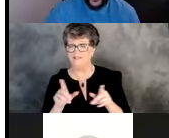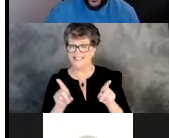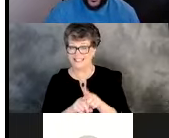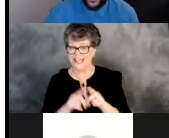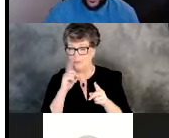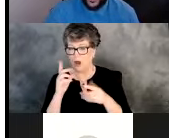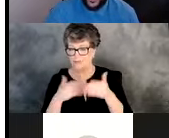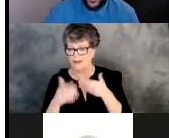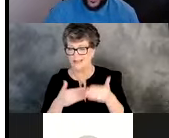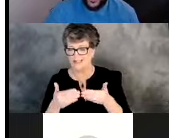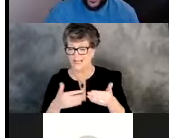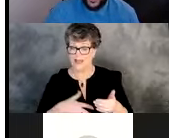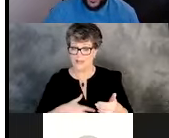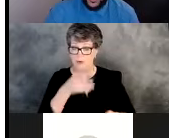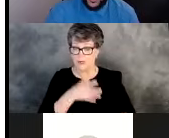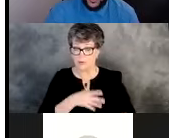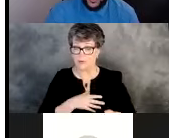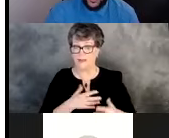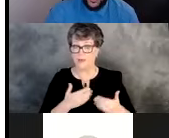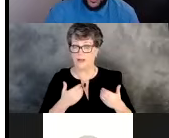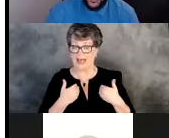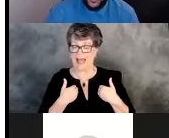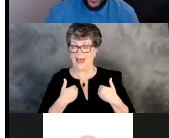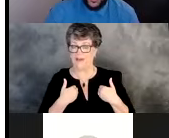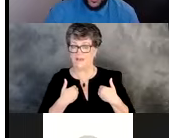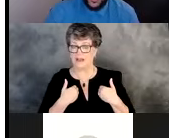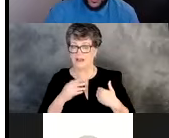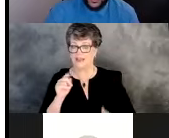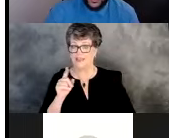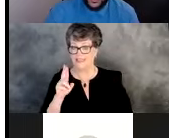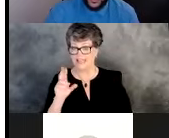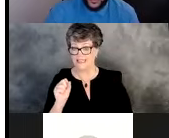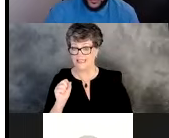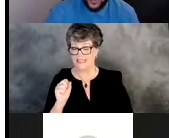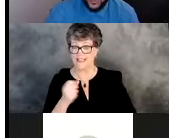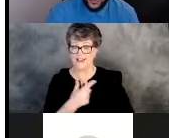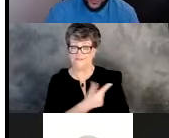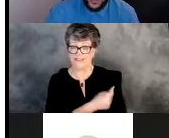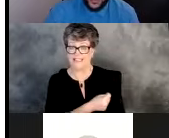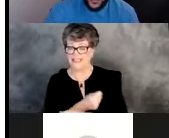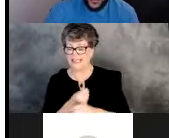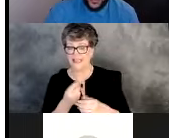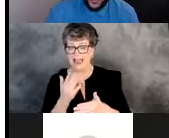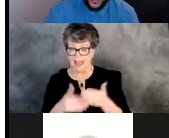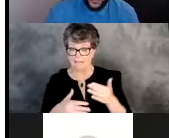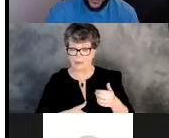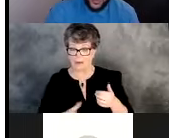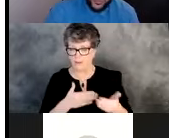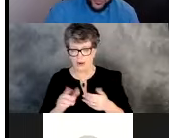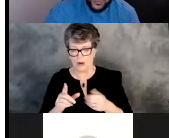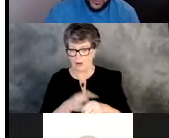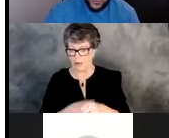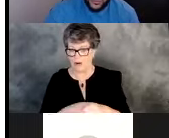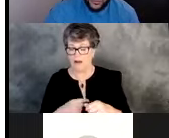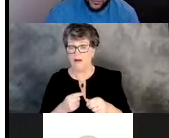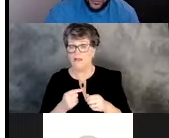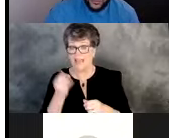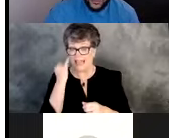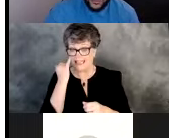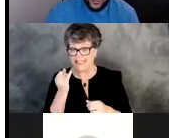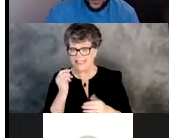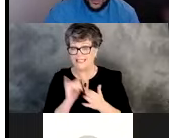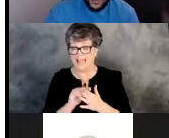is that pregnant women will get the tetanus vaccine every pregnancy, no matter how long it's been. The whole idea is the fact that